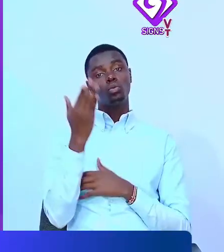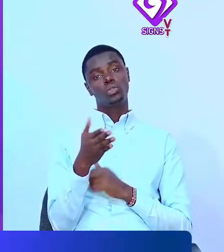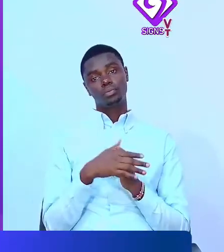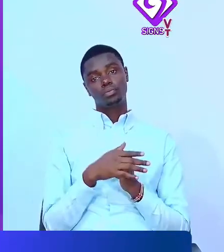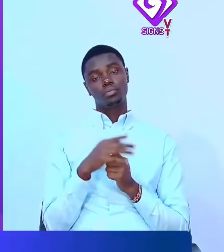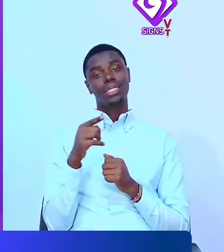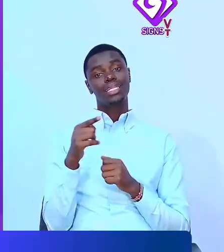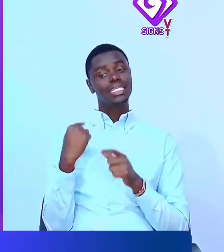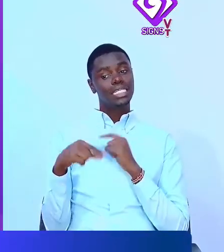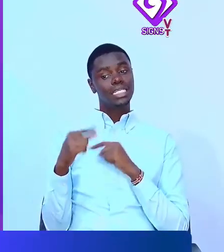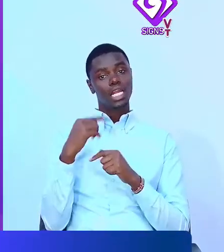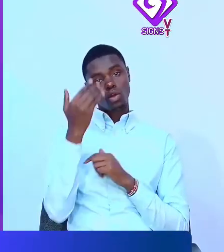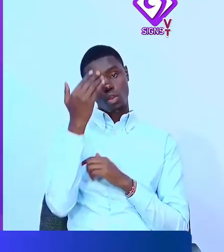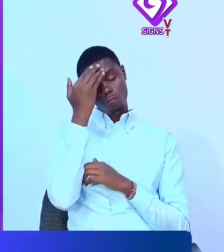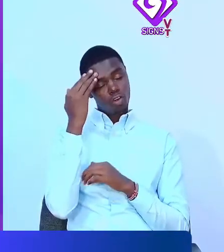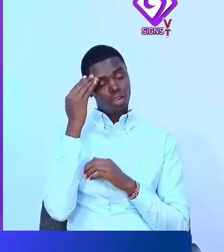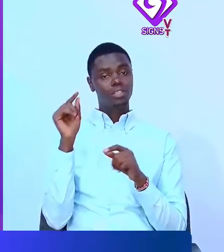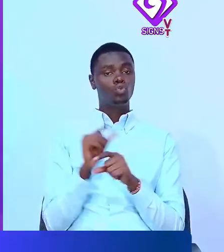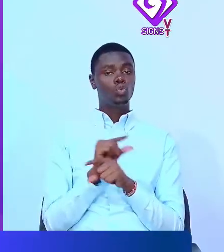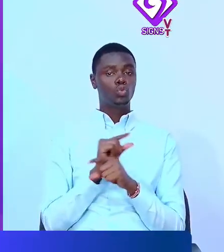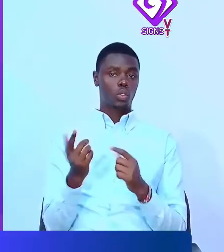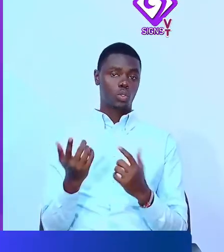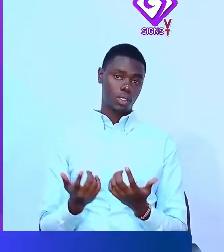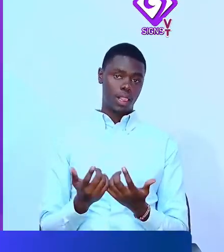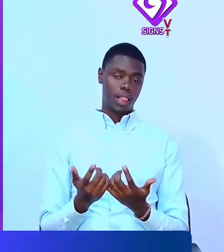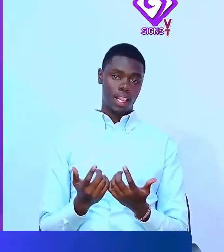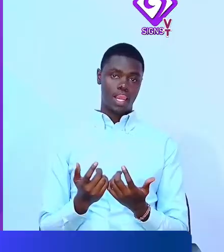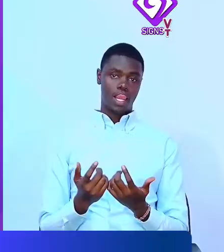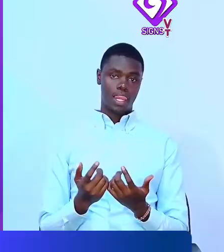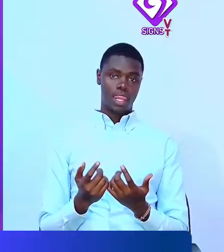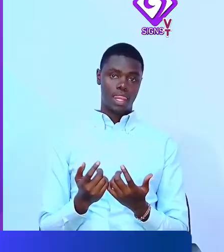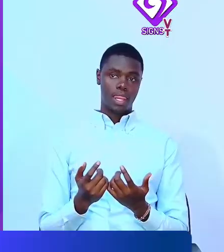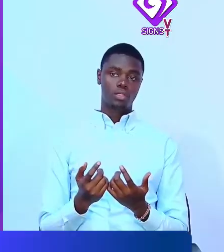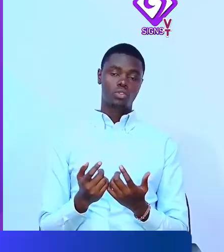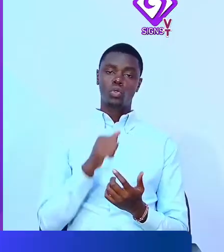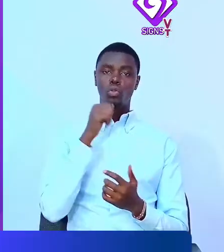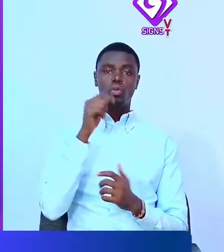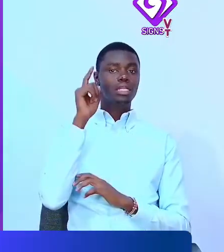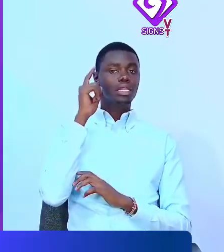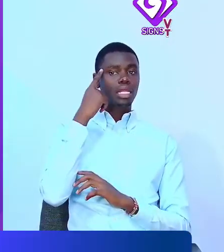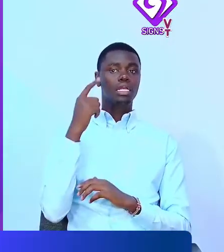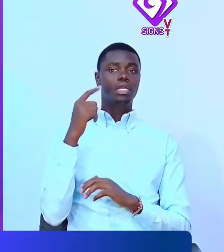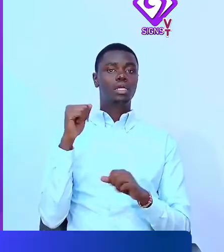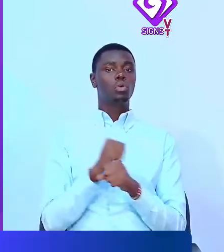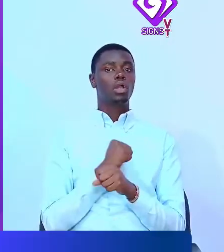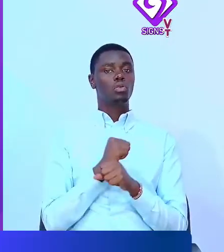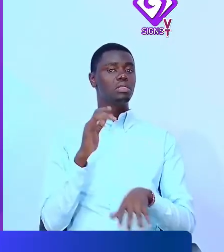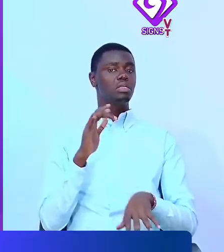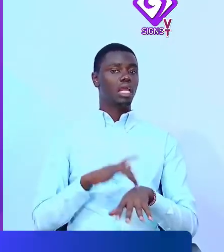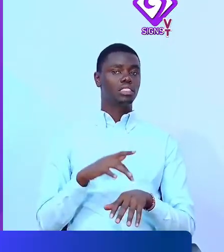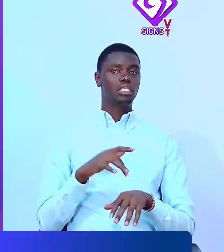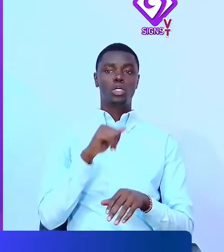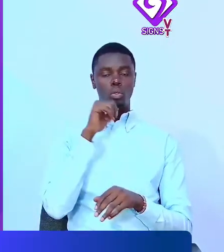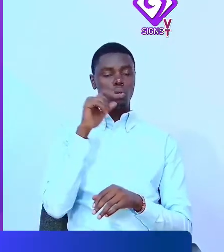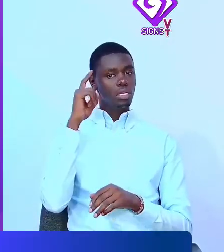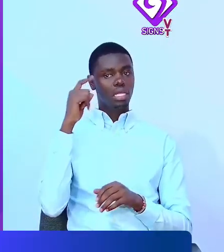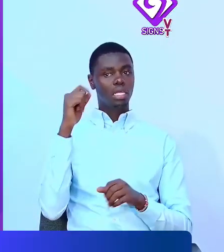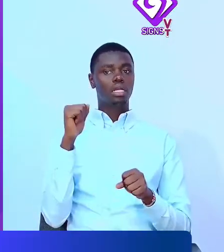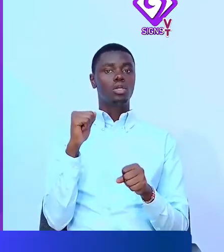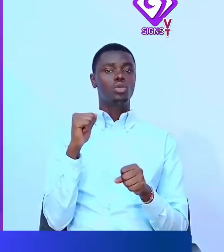this generation may have forgets people very fast. You get me? So don't think that you are untouchable. Don't think that you are